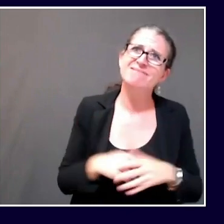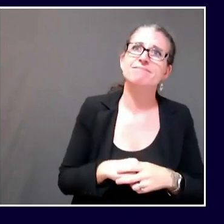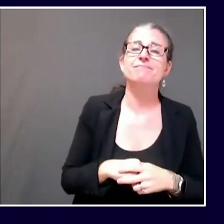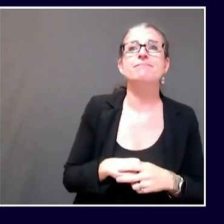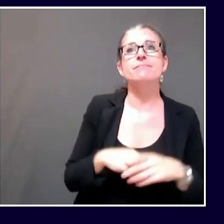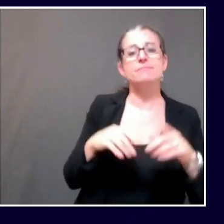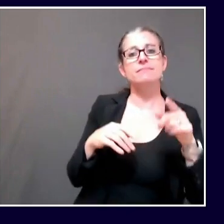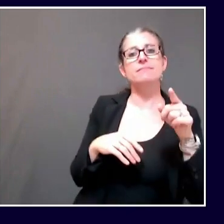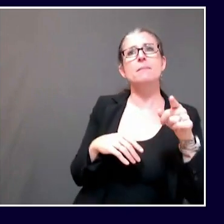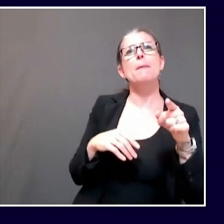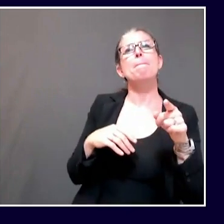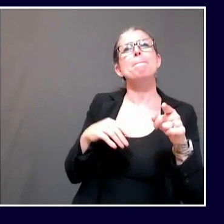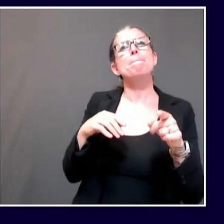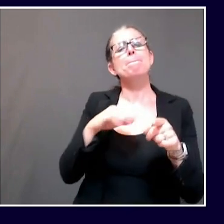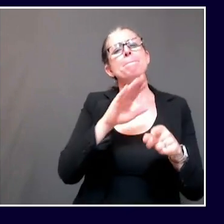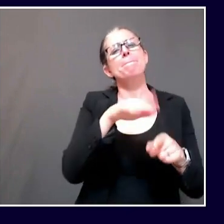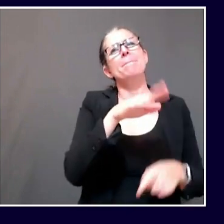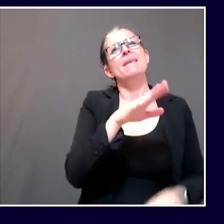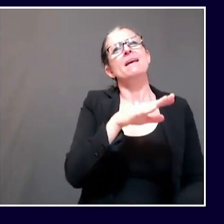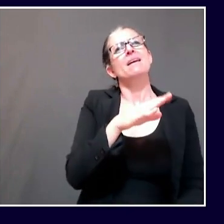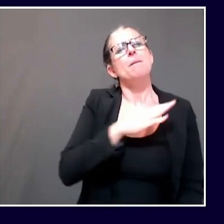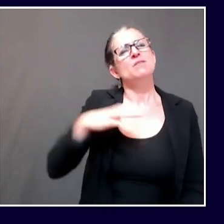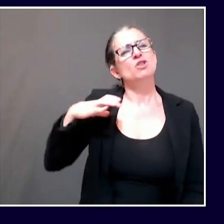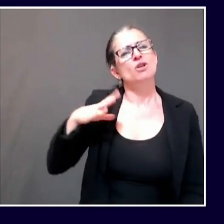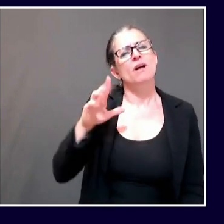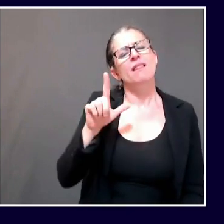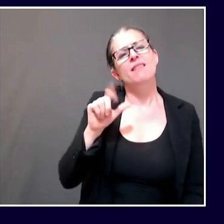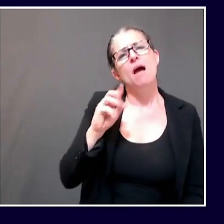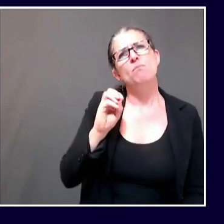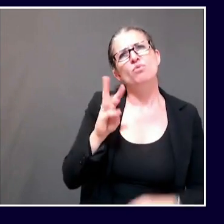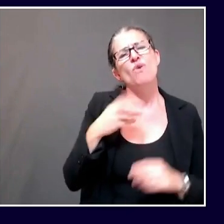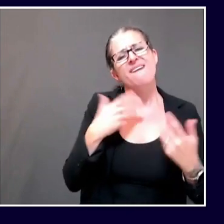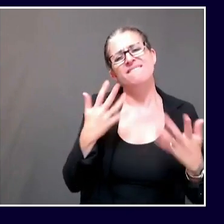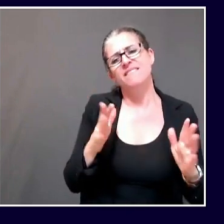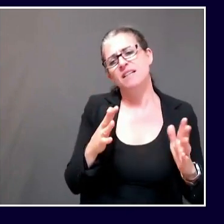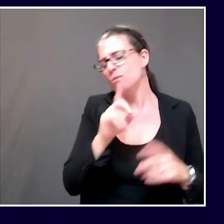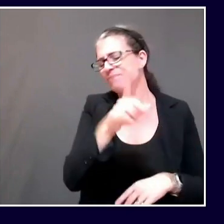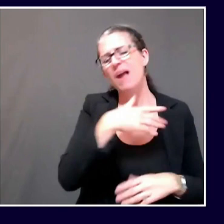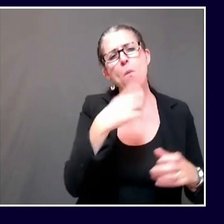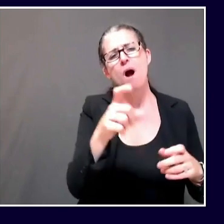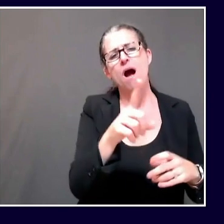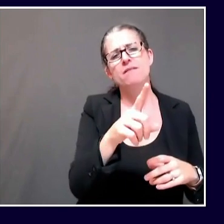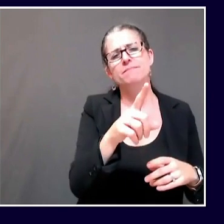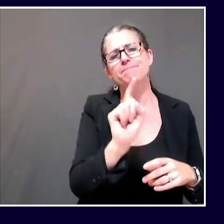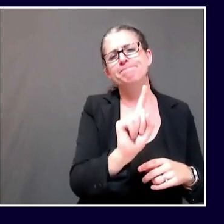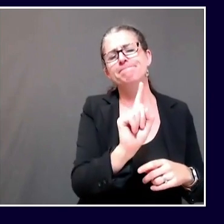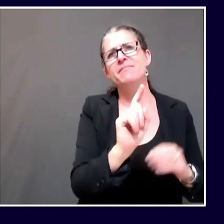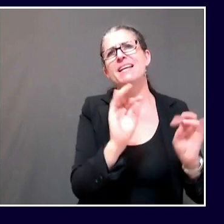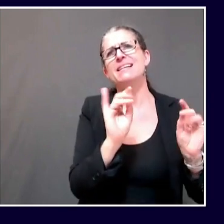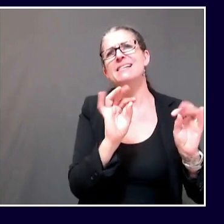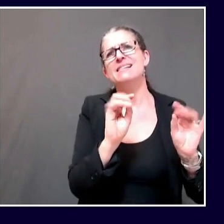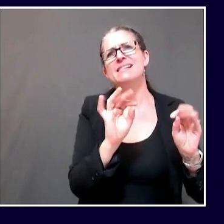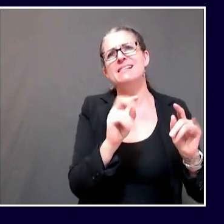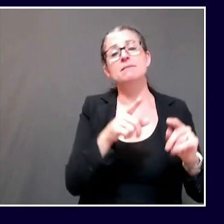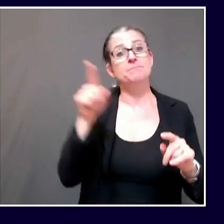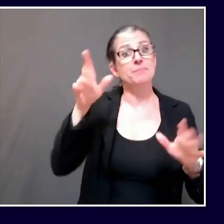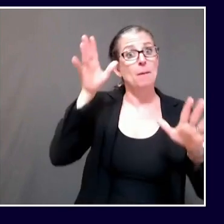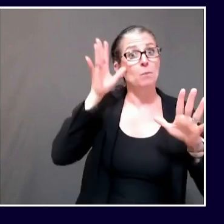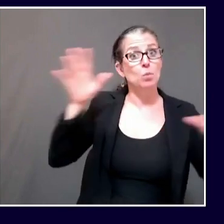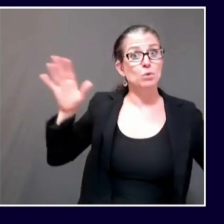Lambrou, which is why in the case of the inn, the Big Moose Inn where this reception happened, was